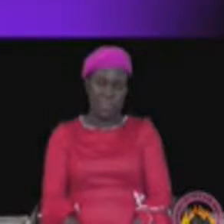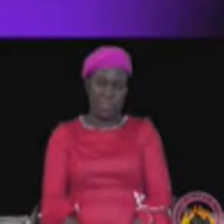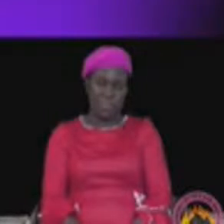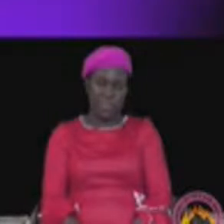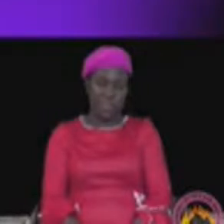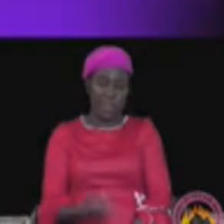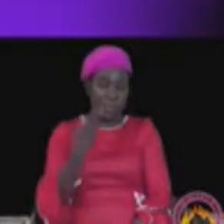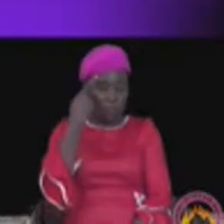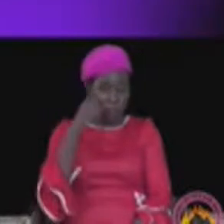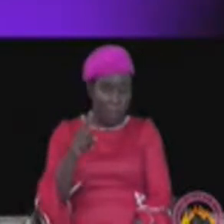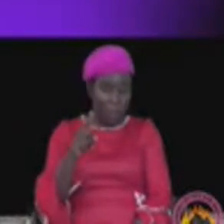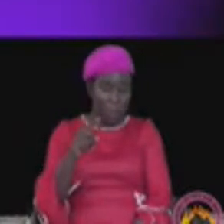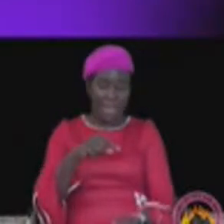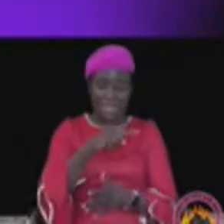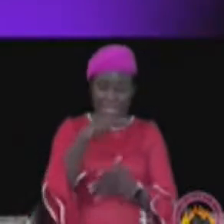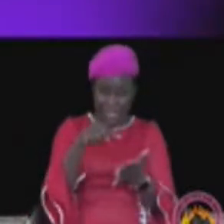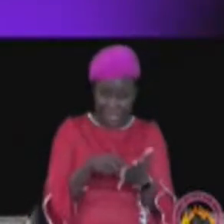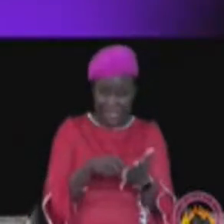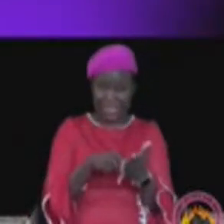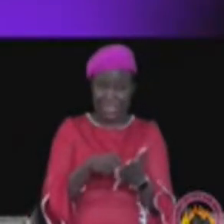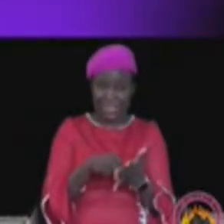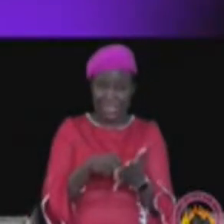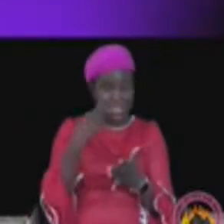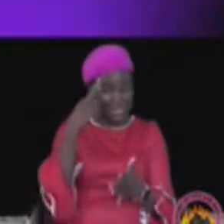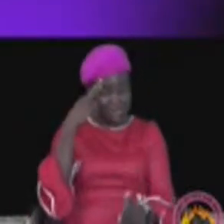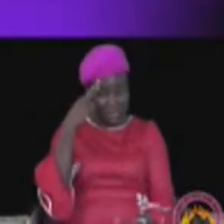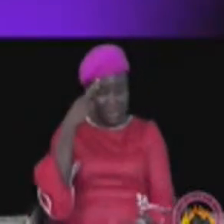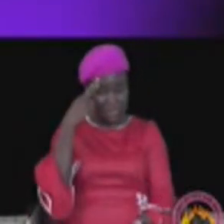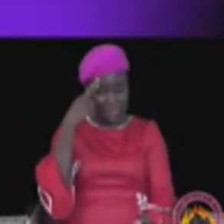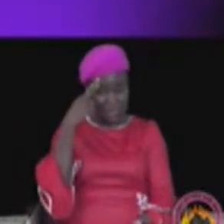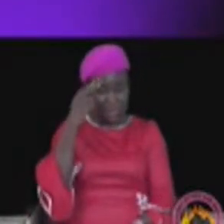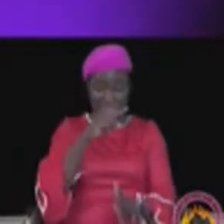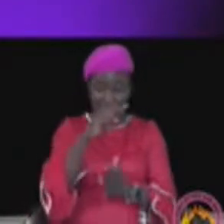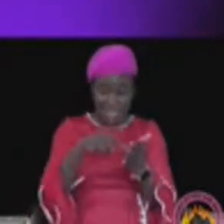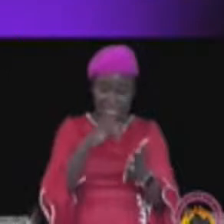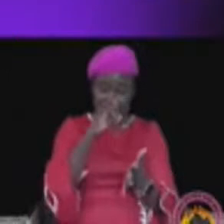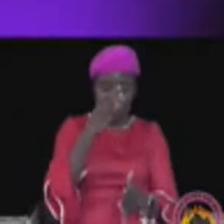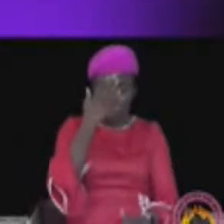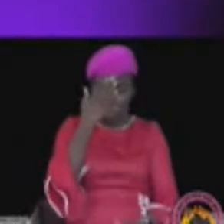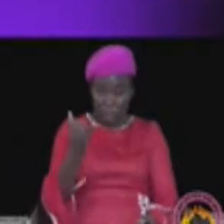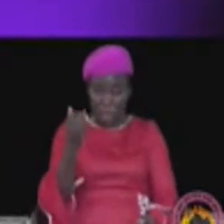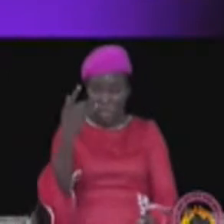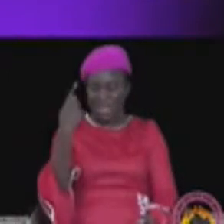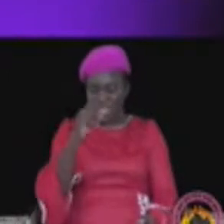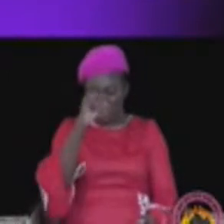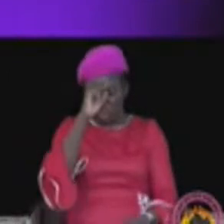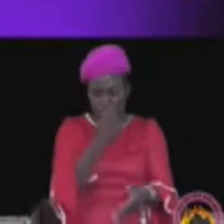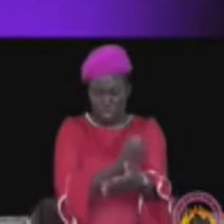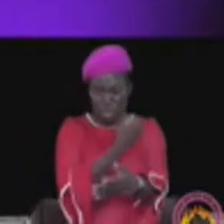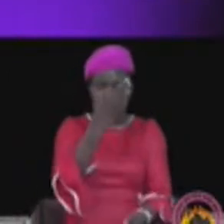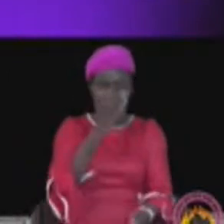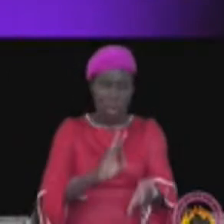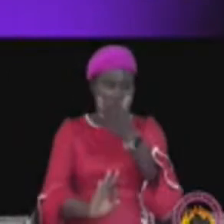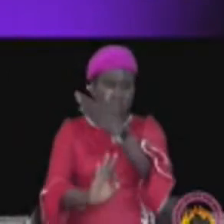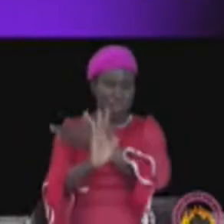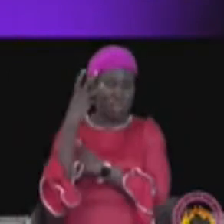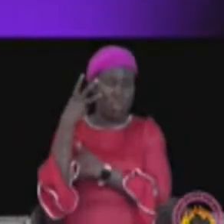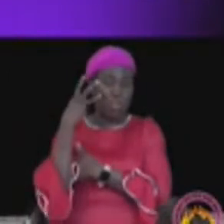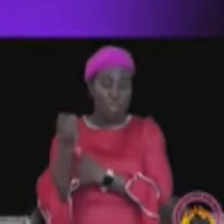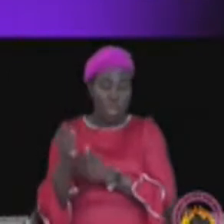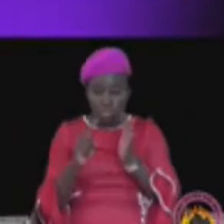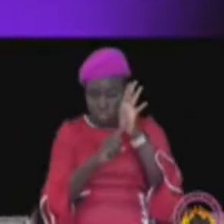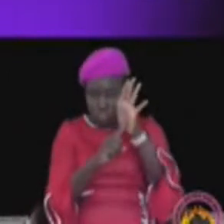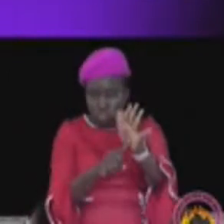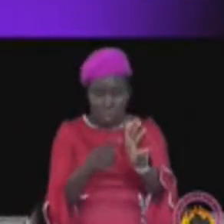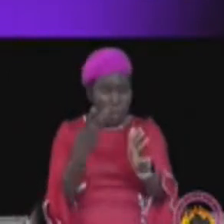For this purpose, the Son of God was